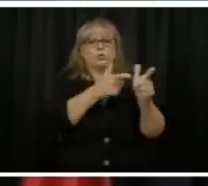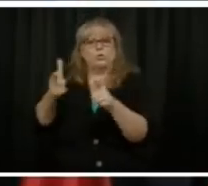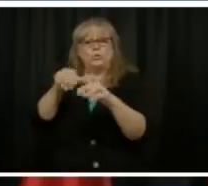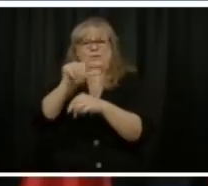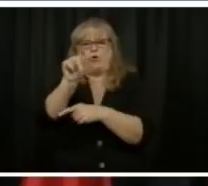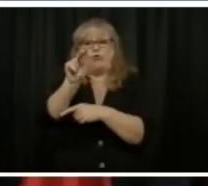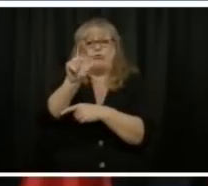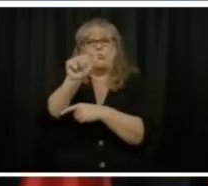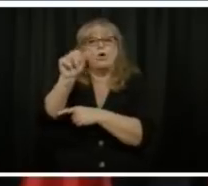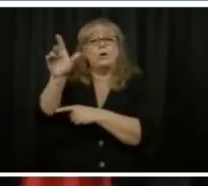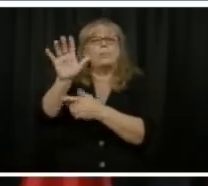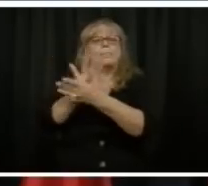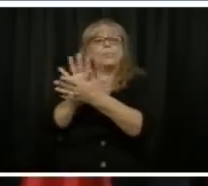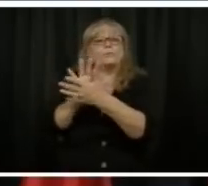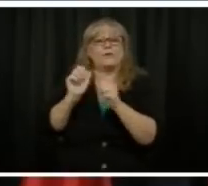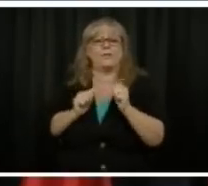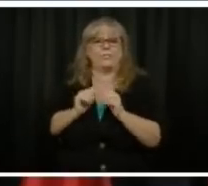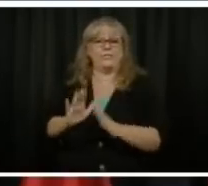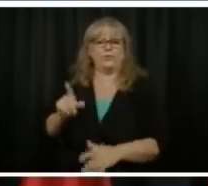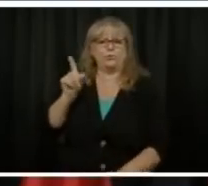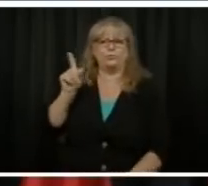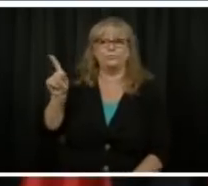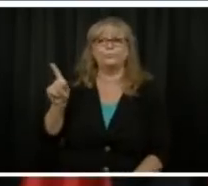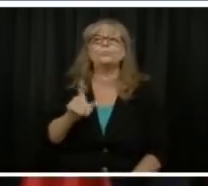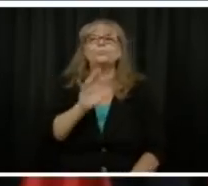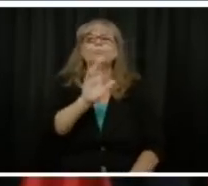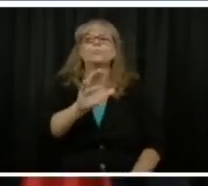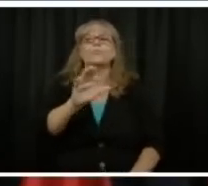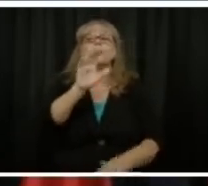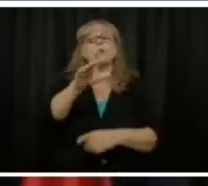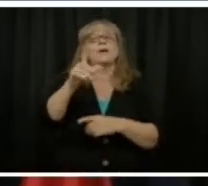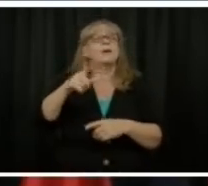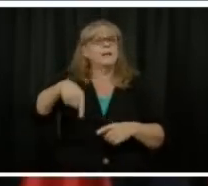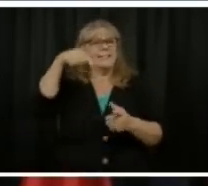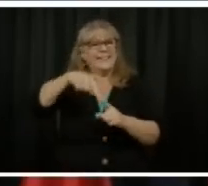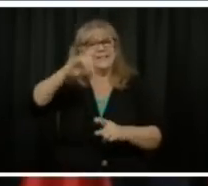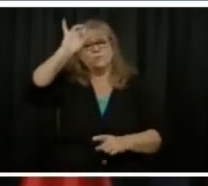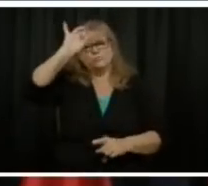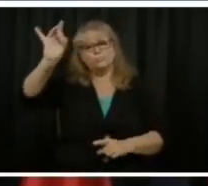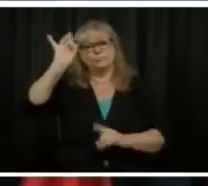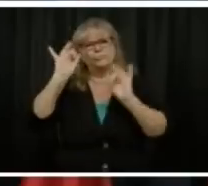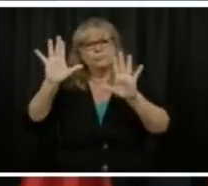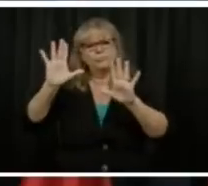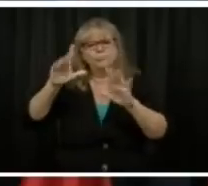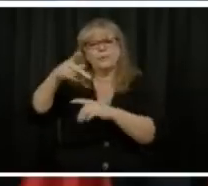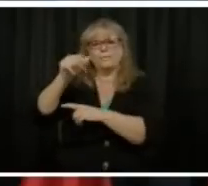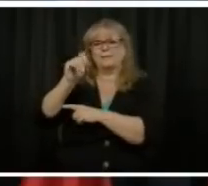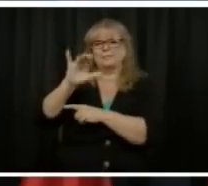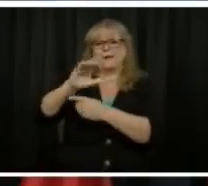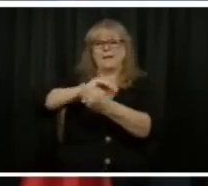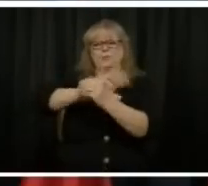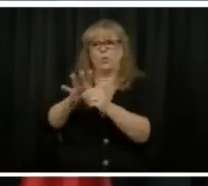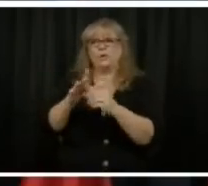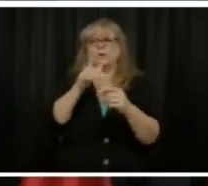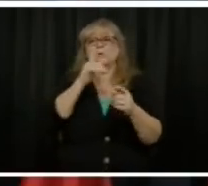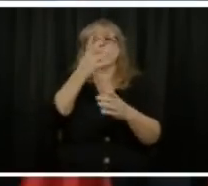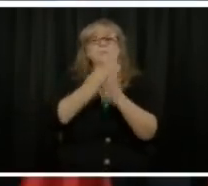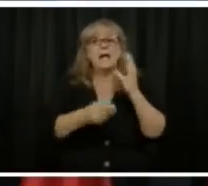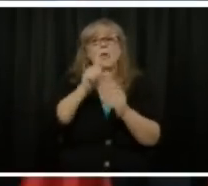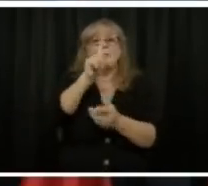state many, many more lives. We now count 1,615 Coloradans who have died